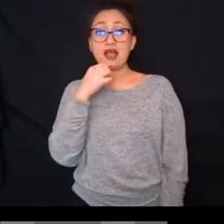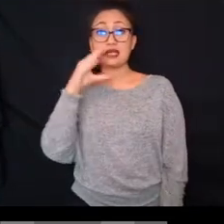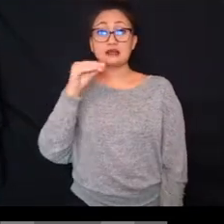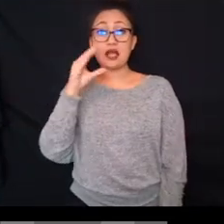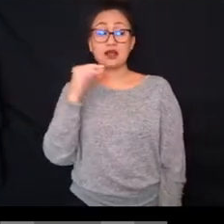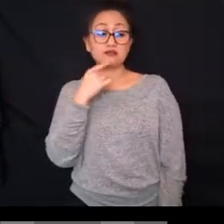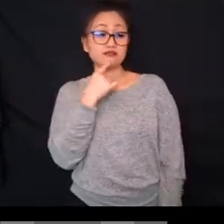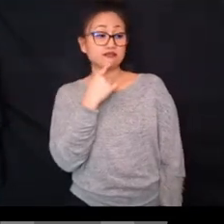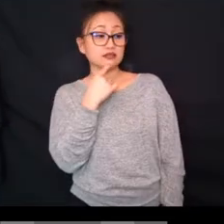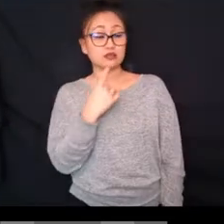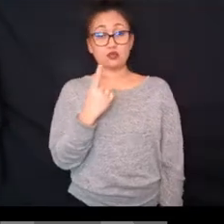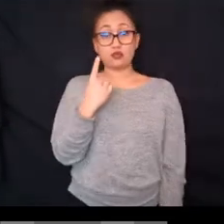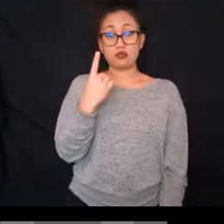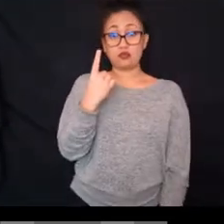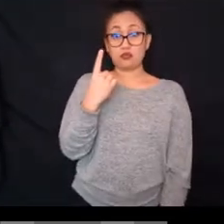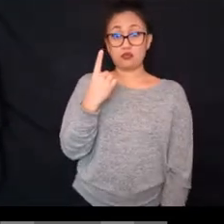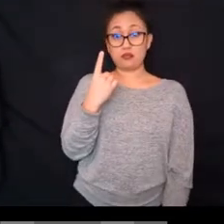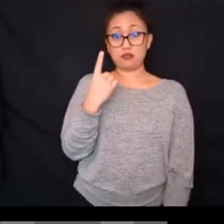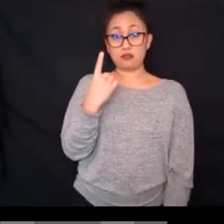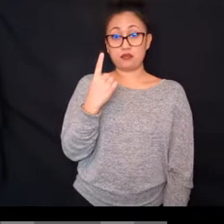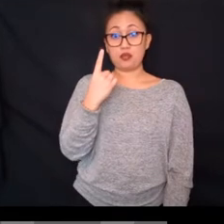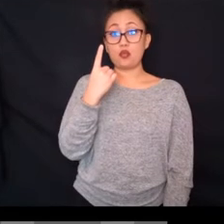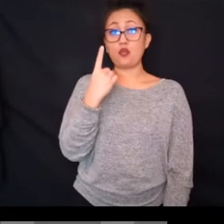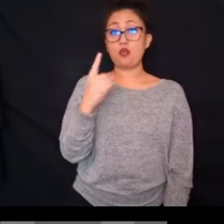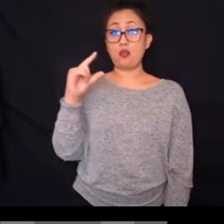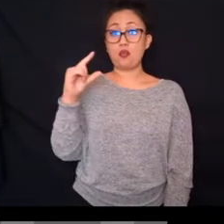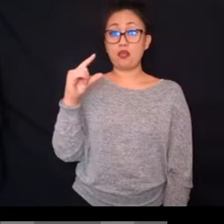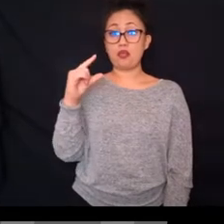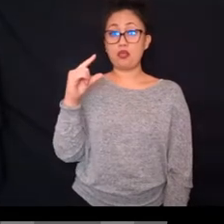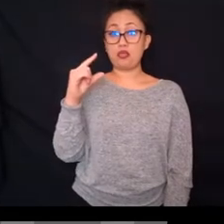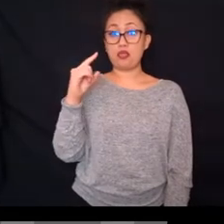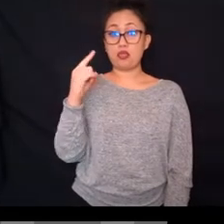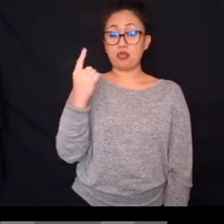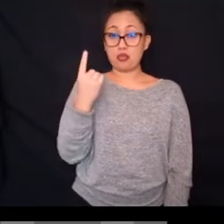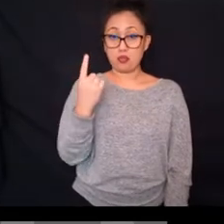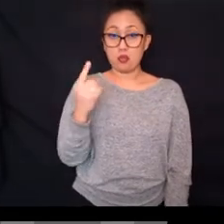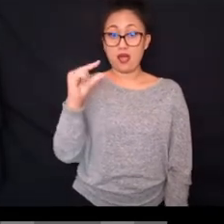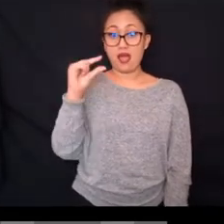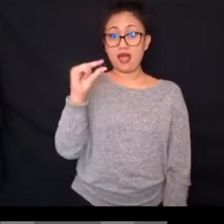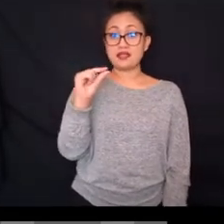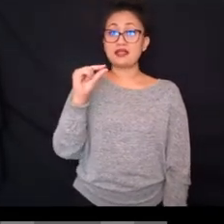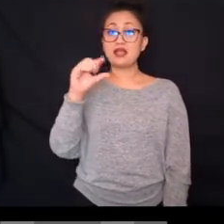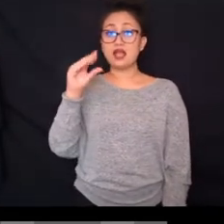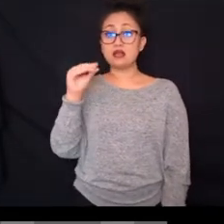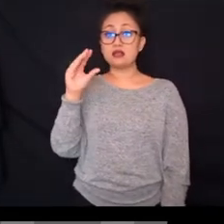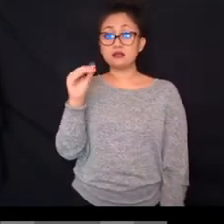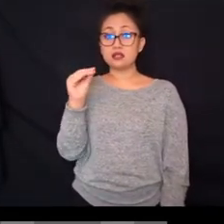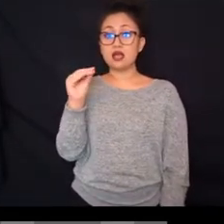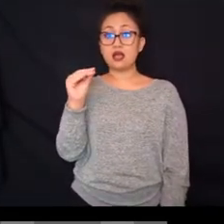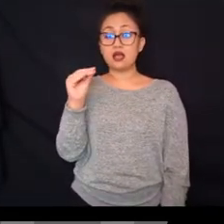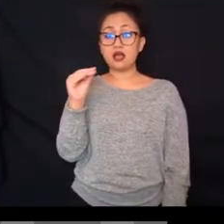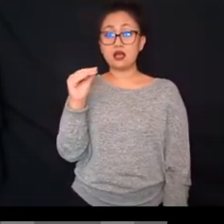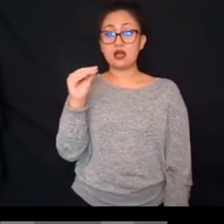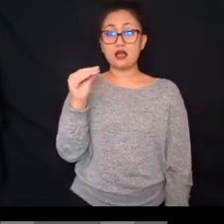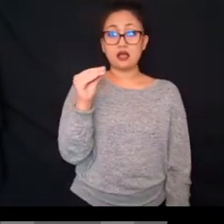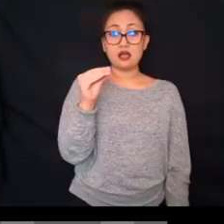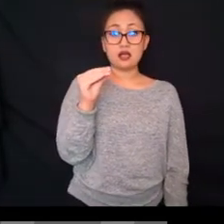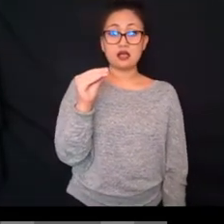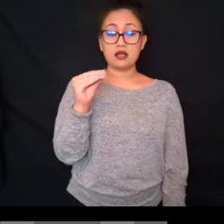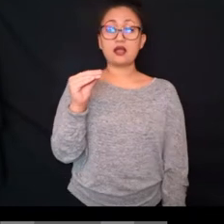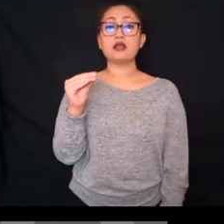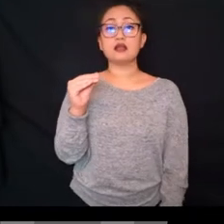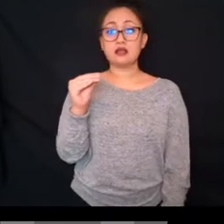quack, quack, 1 little duck came waddling back. Nope, 1 just came back. Only 1 she called and only 1 came back. So there's still 3